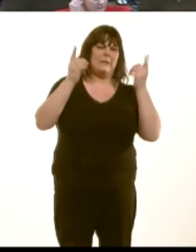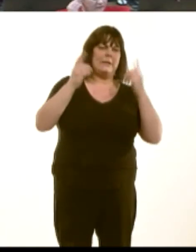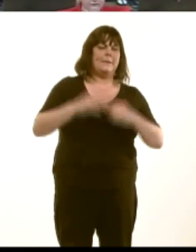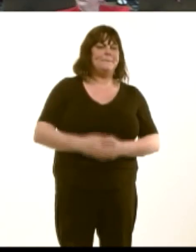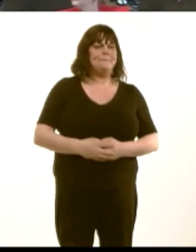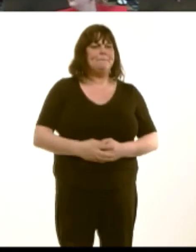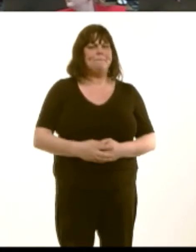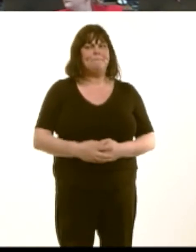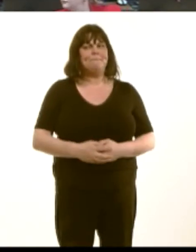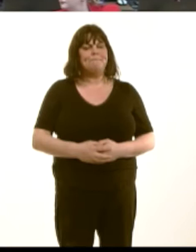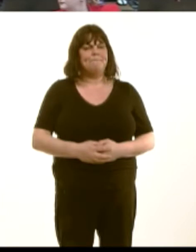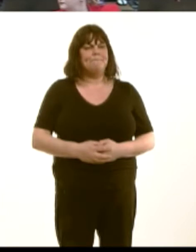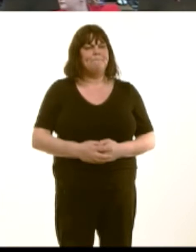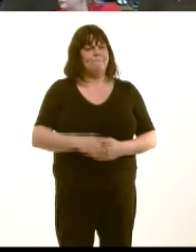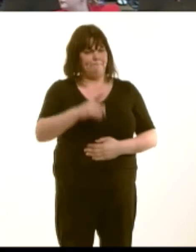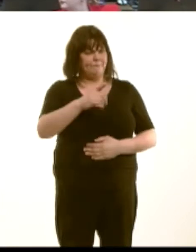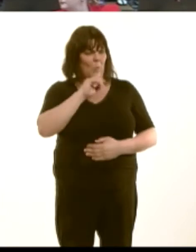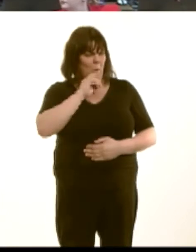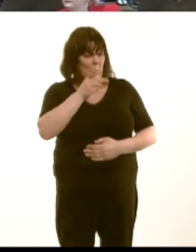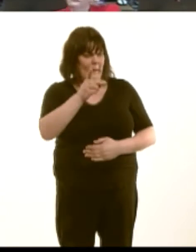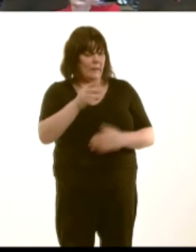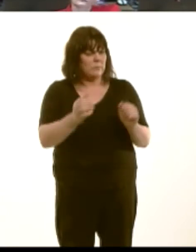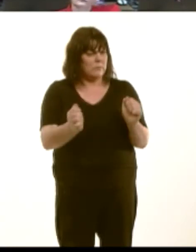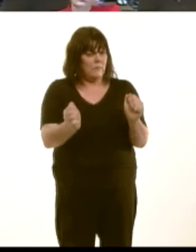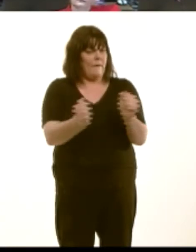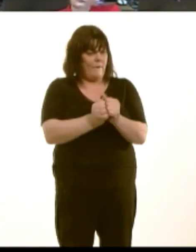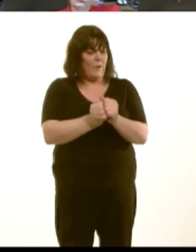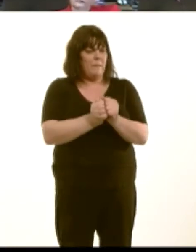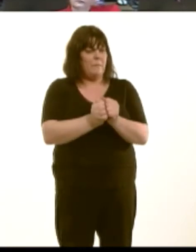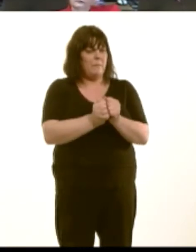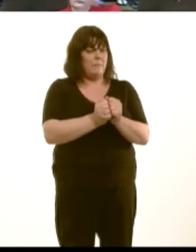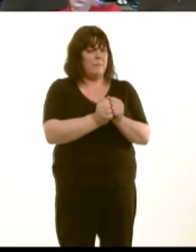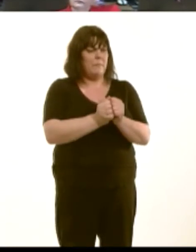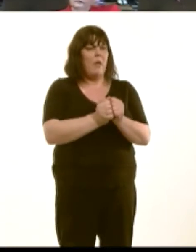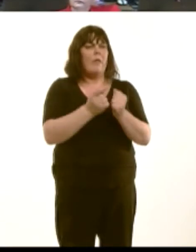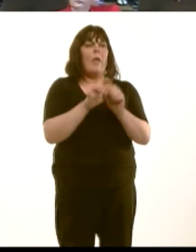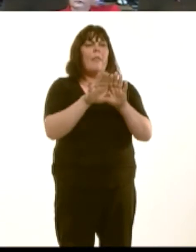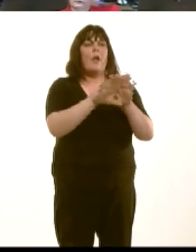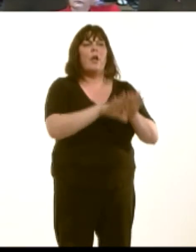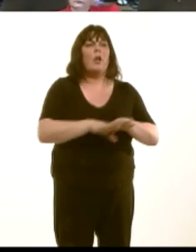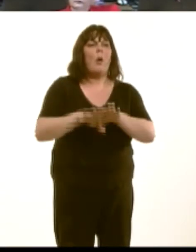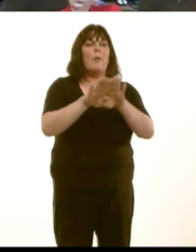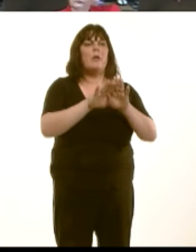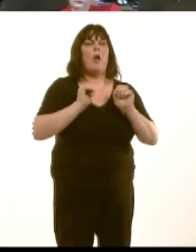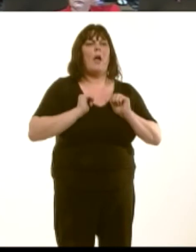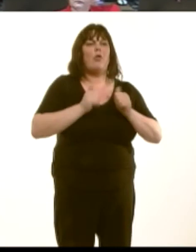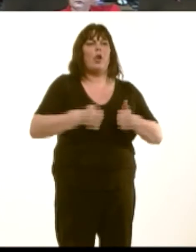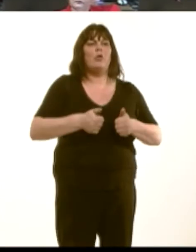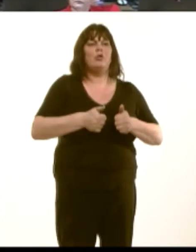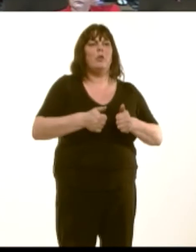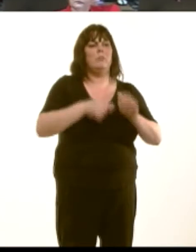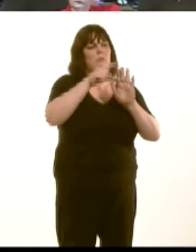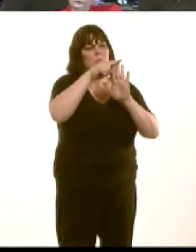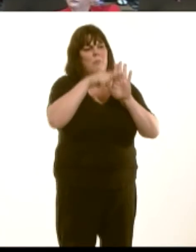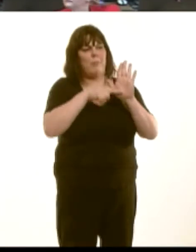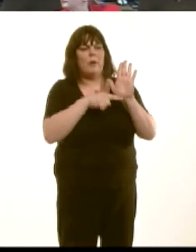will you confirm once again this afternoon that the Common Agricultural Policy Scheme and the payments that follow